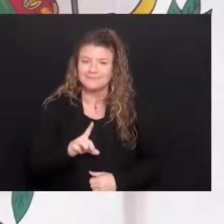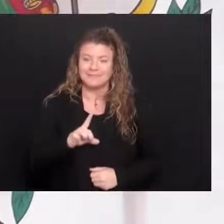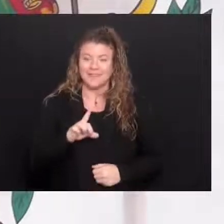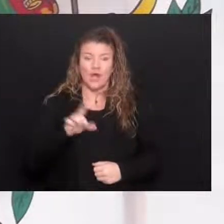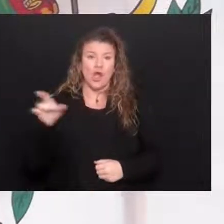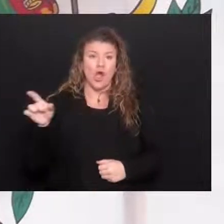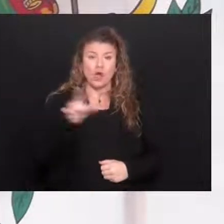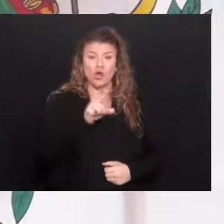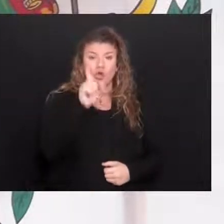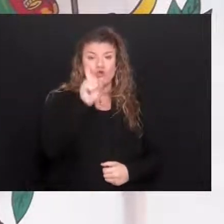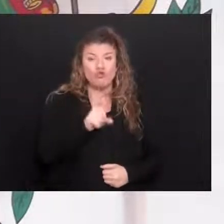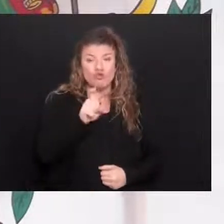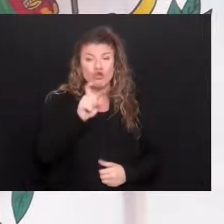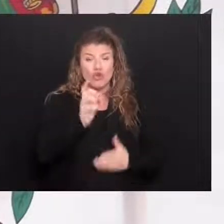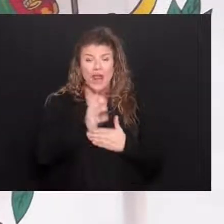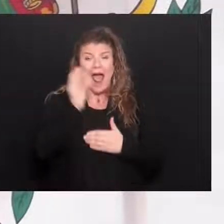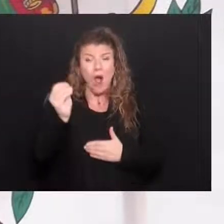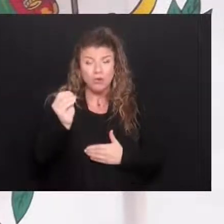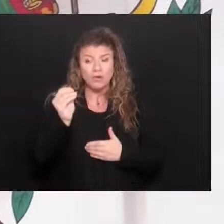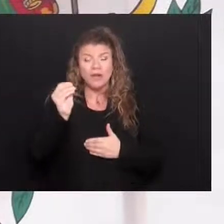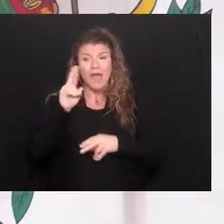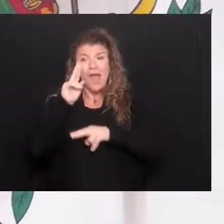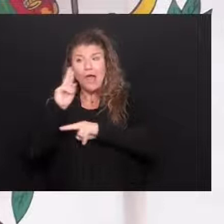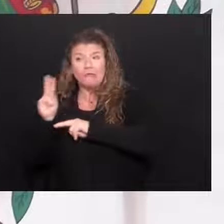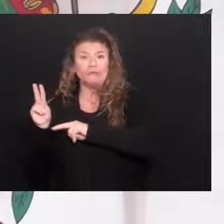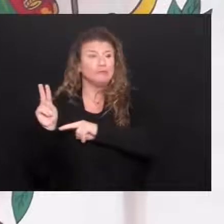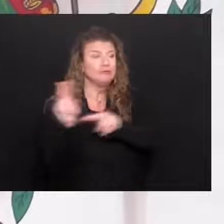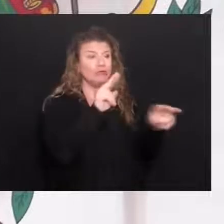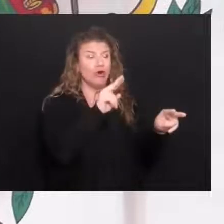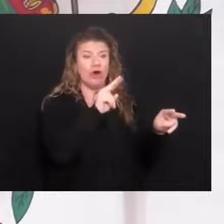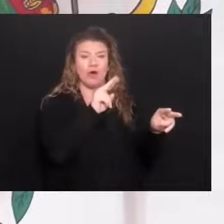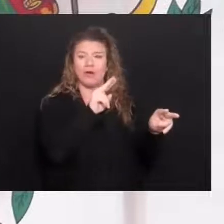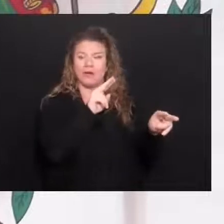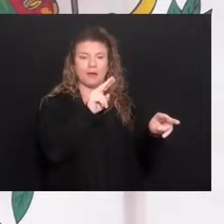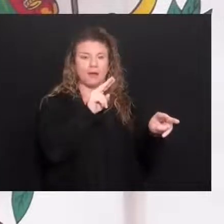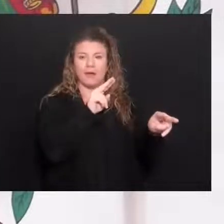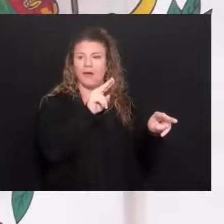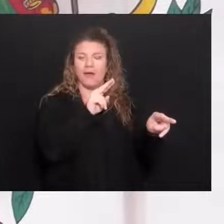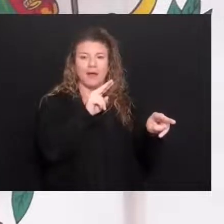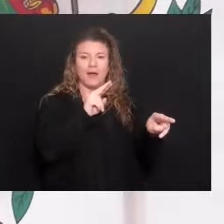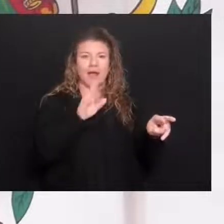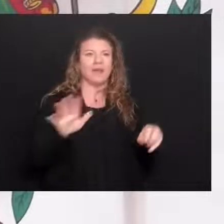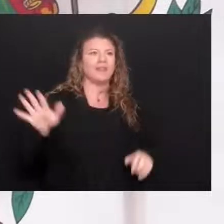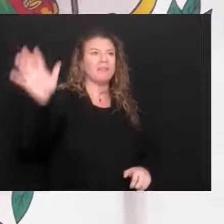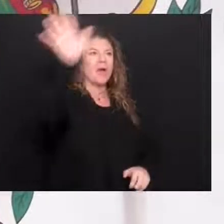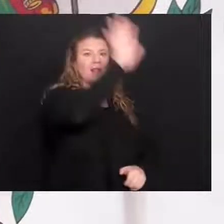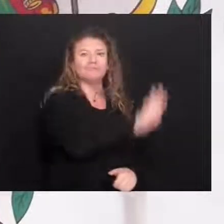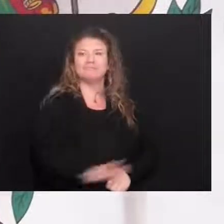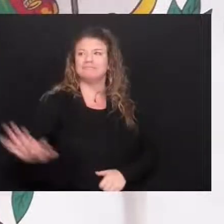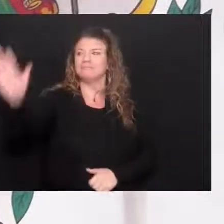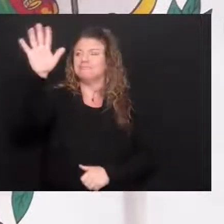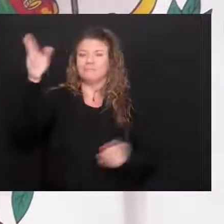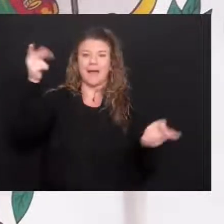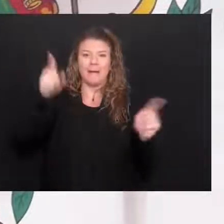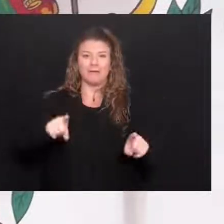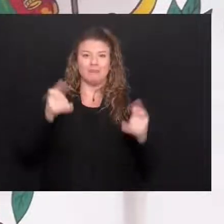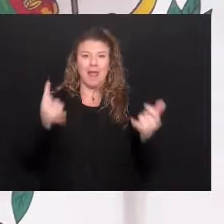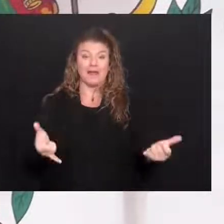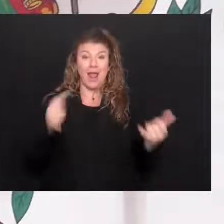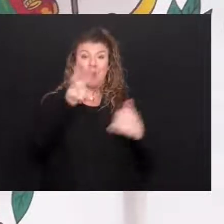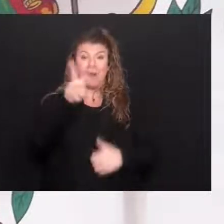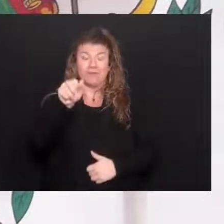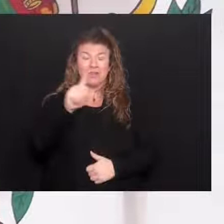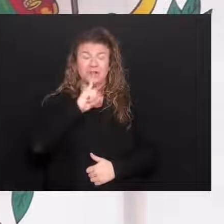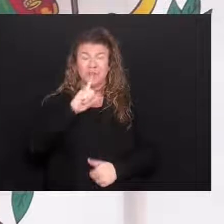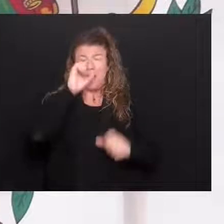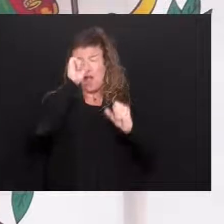you should absolutely get out there and look at what the paintings are that he's making right now. It's unbelievable.